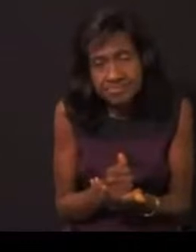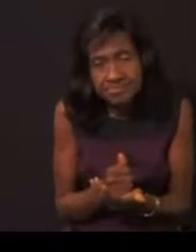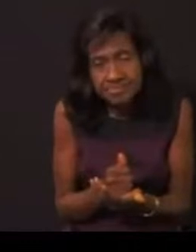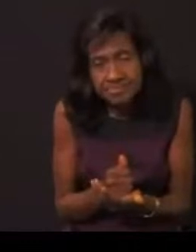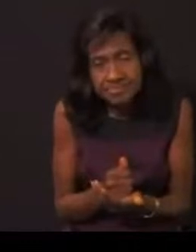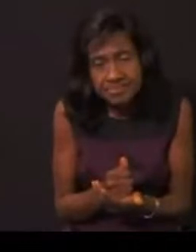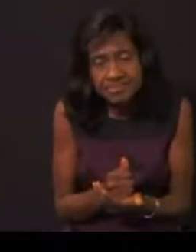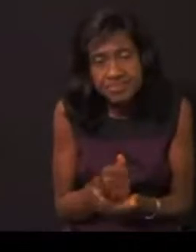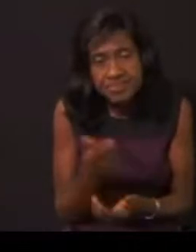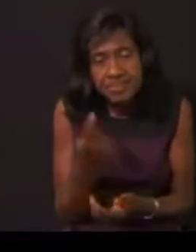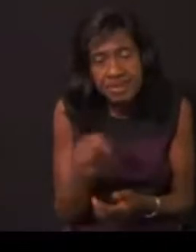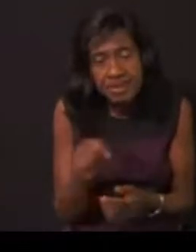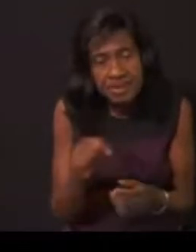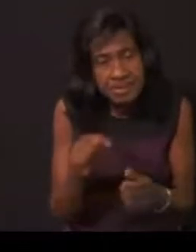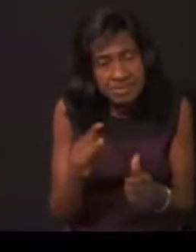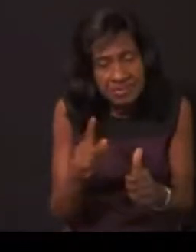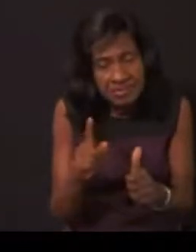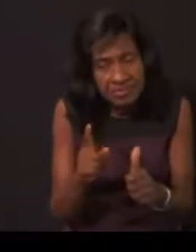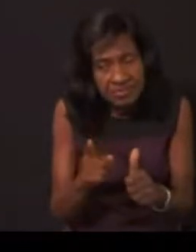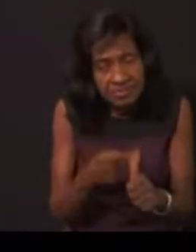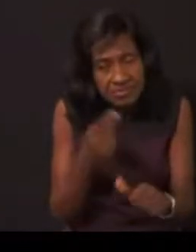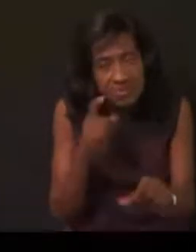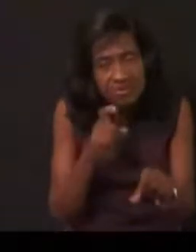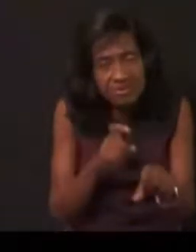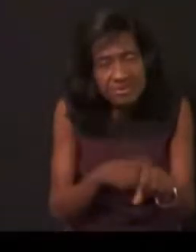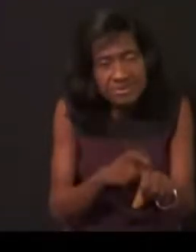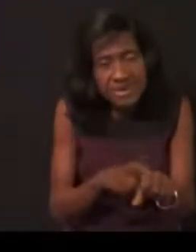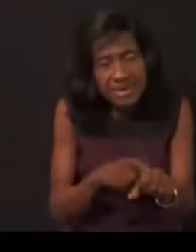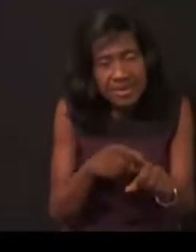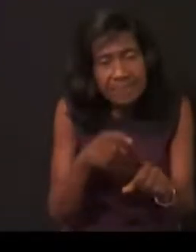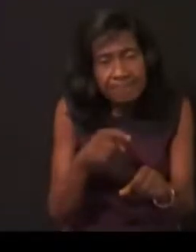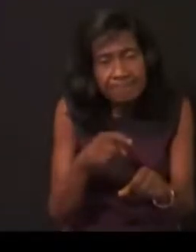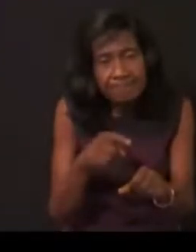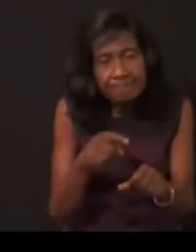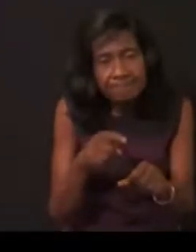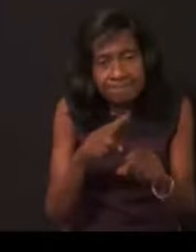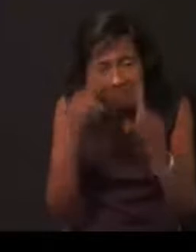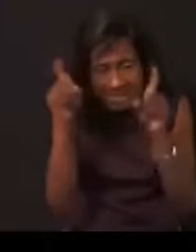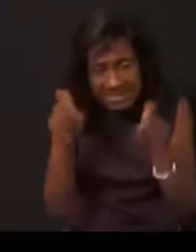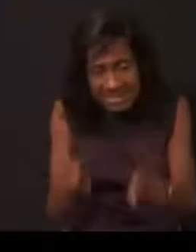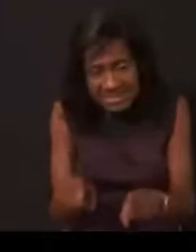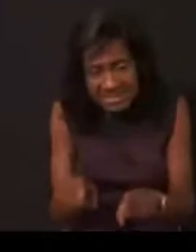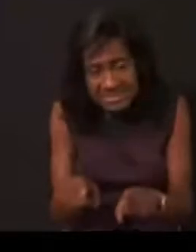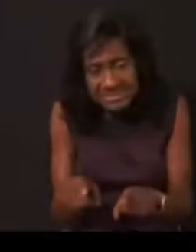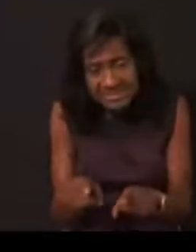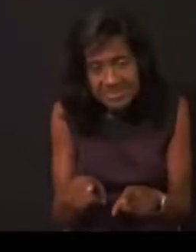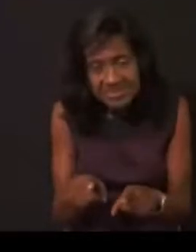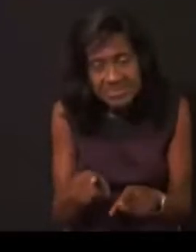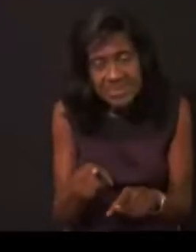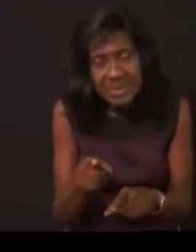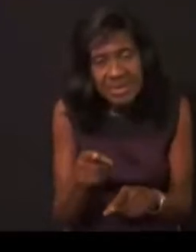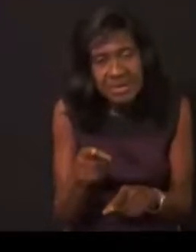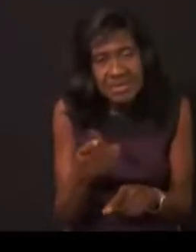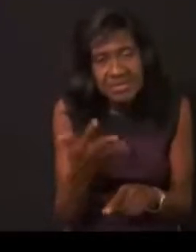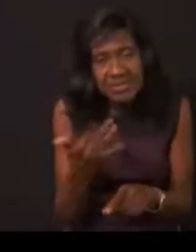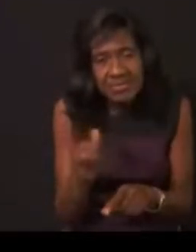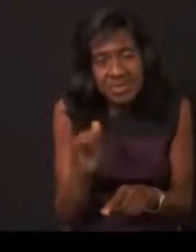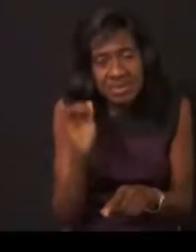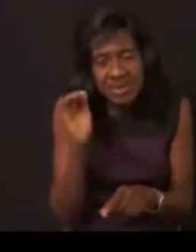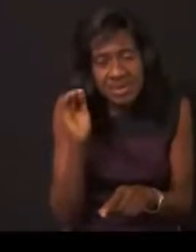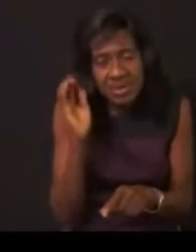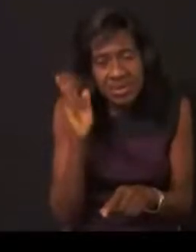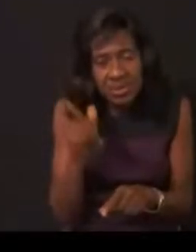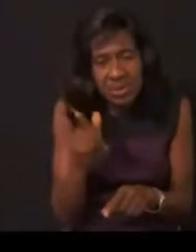The pilot project that we were talking about on Saturday, we're excluding those that have positives in the home.